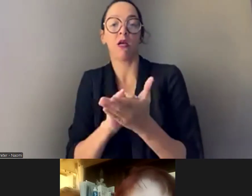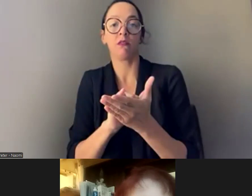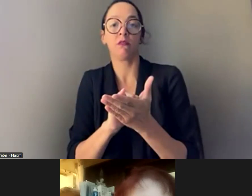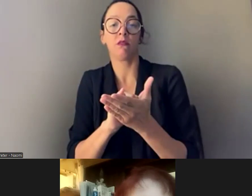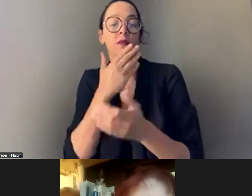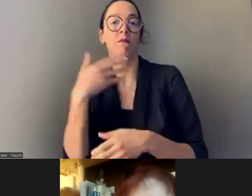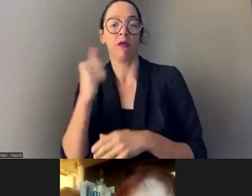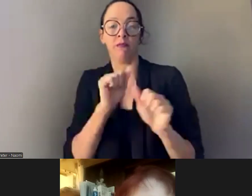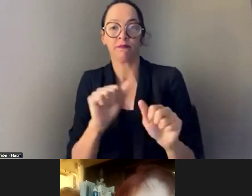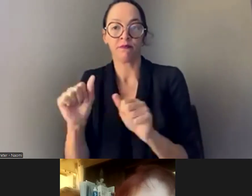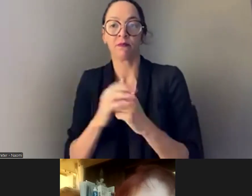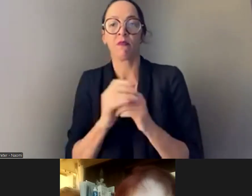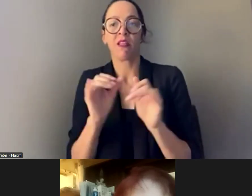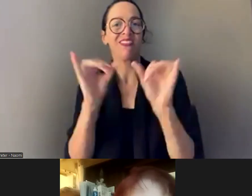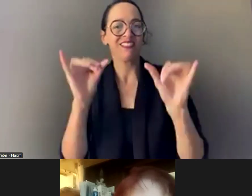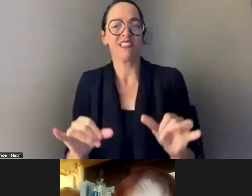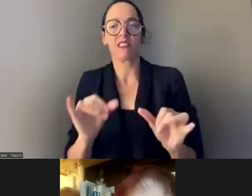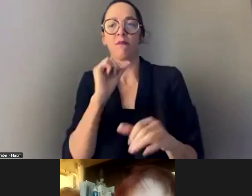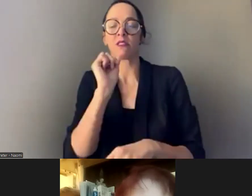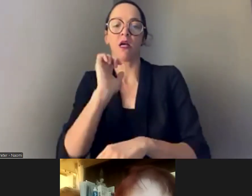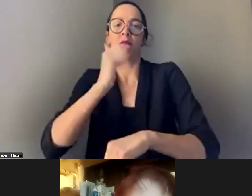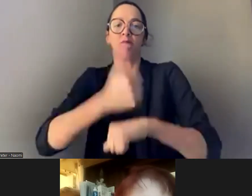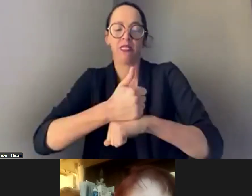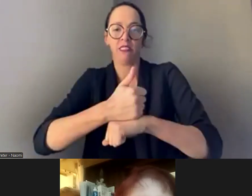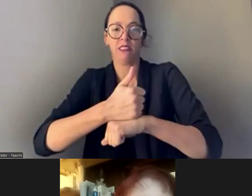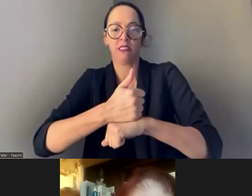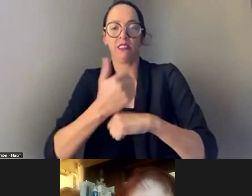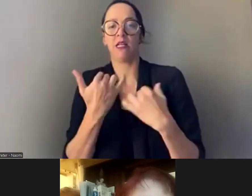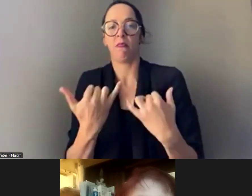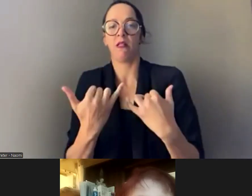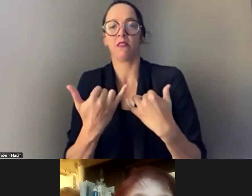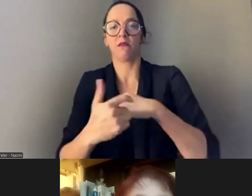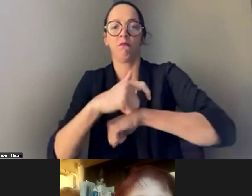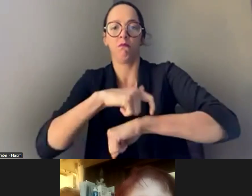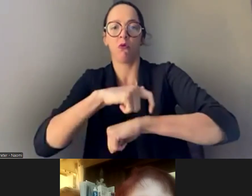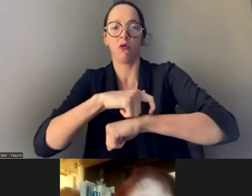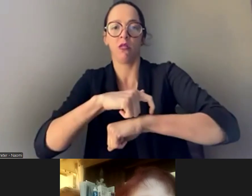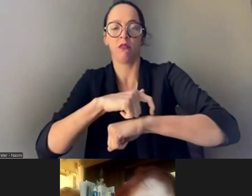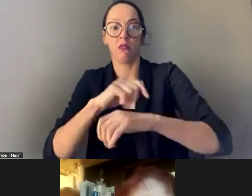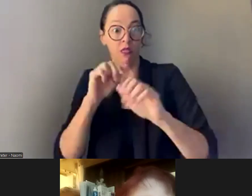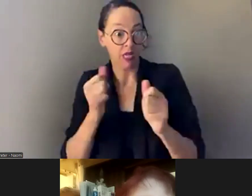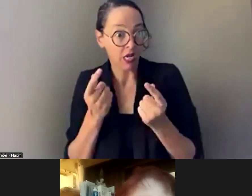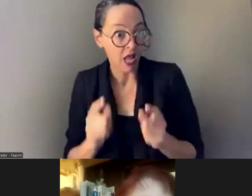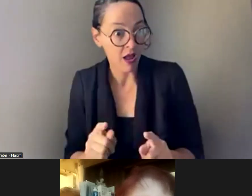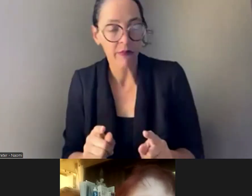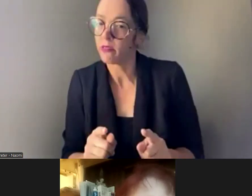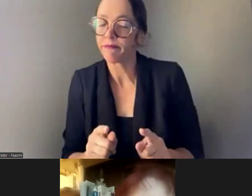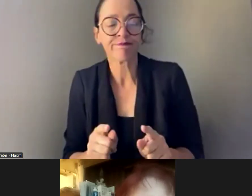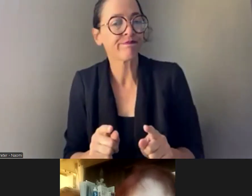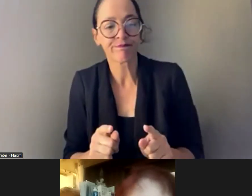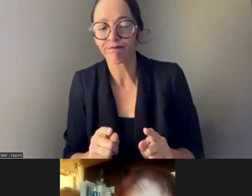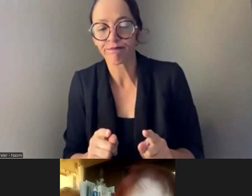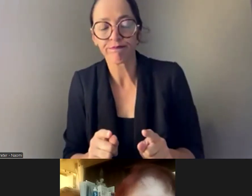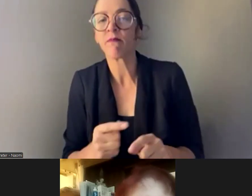the system is not in place at this point that can happen. And I really do encourage